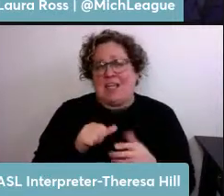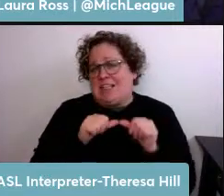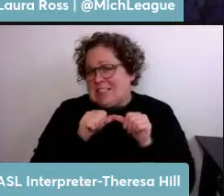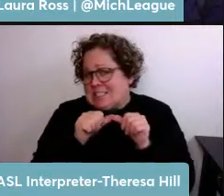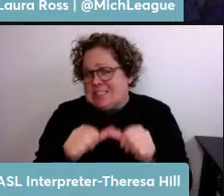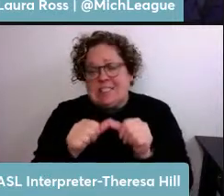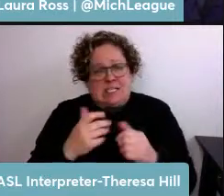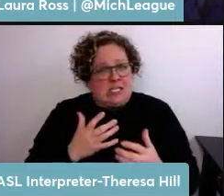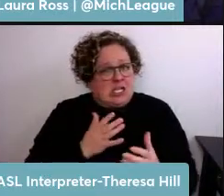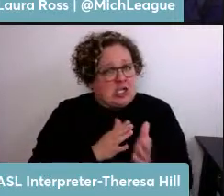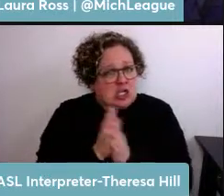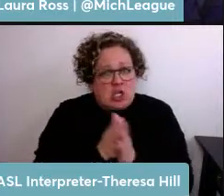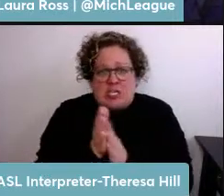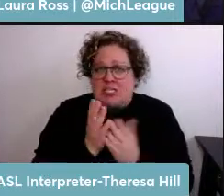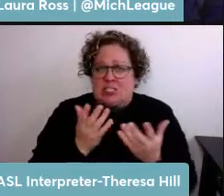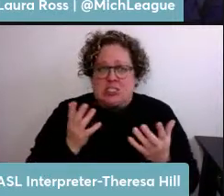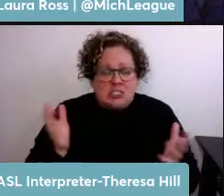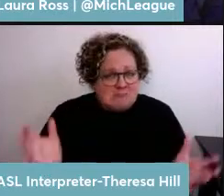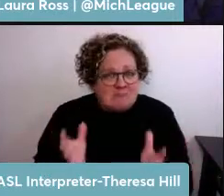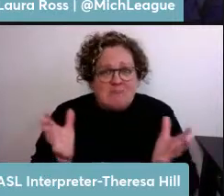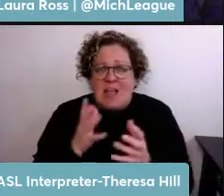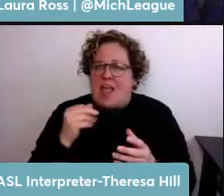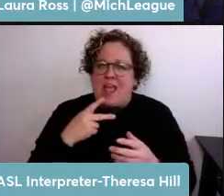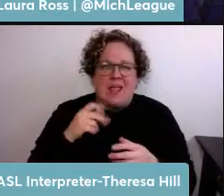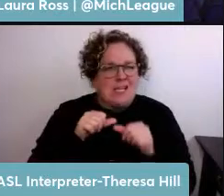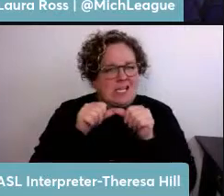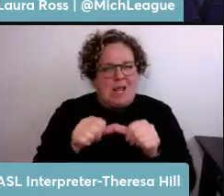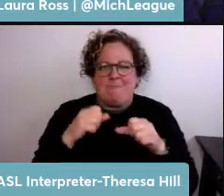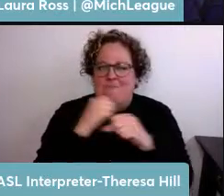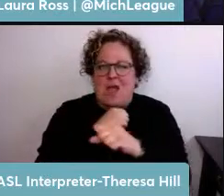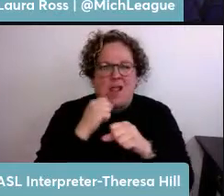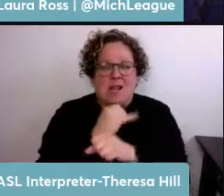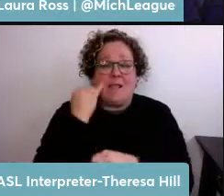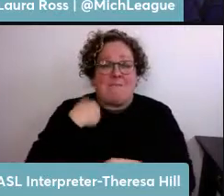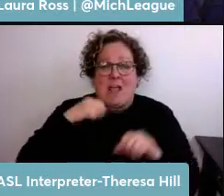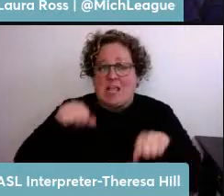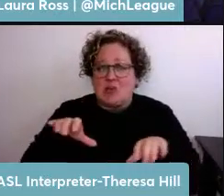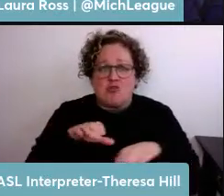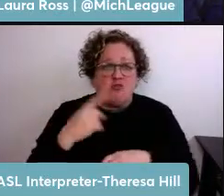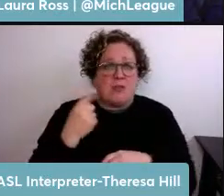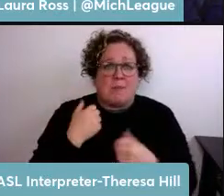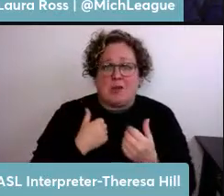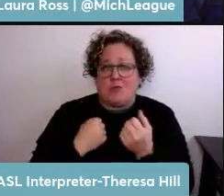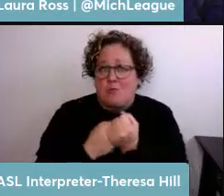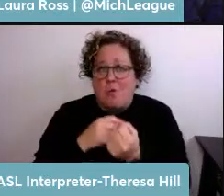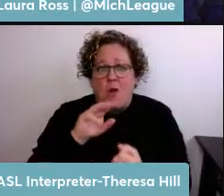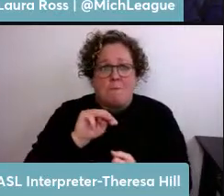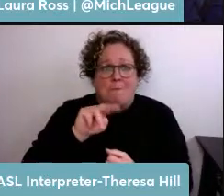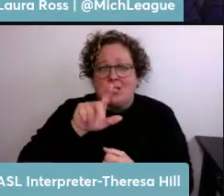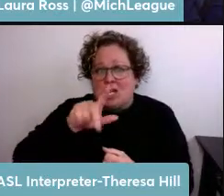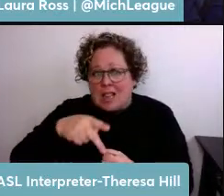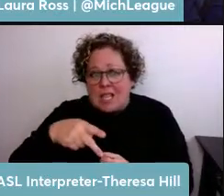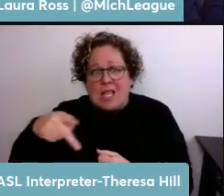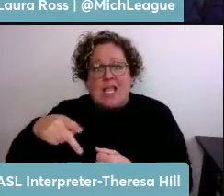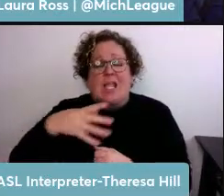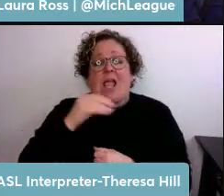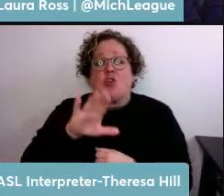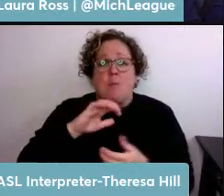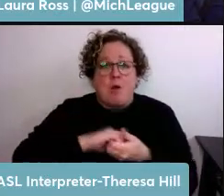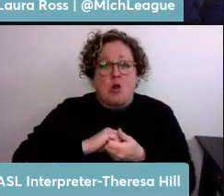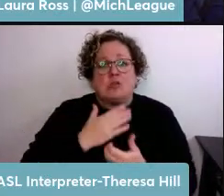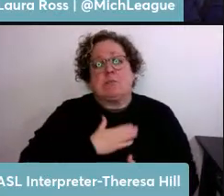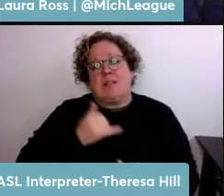up the fight. And if there's anything that I or Demos can do to support Michigan League or your partners, please don't hesitate to give us a